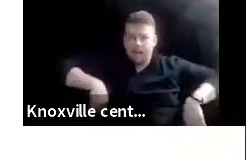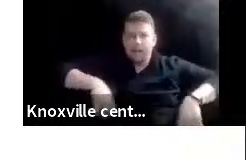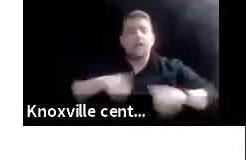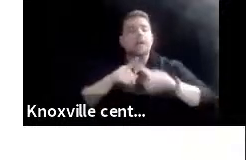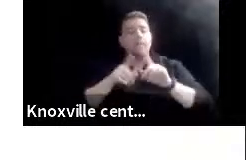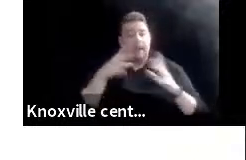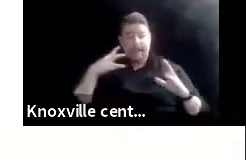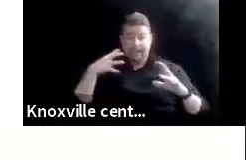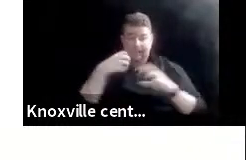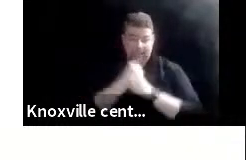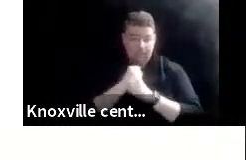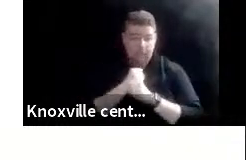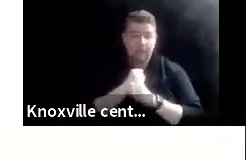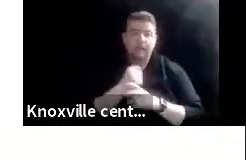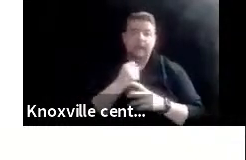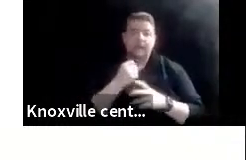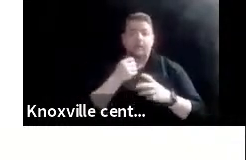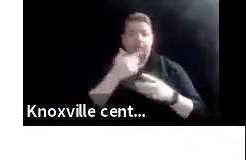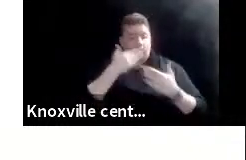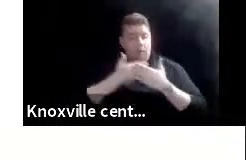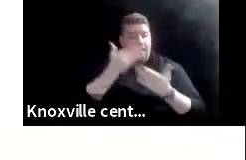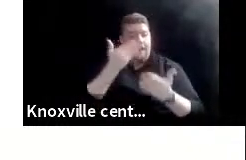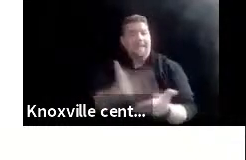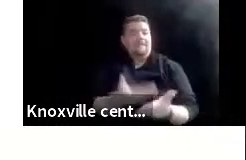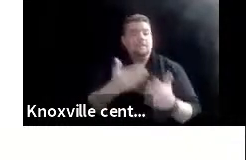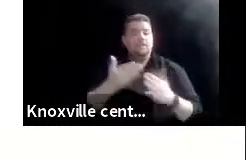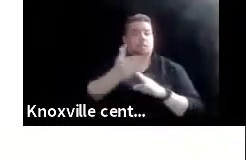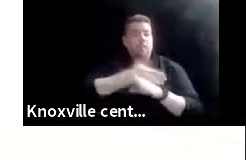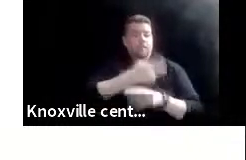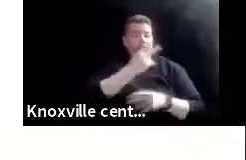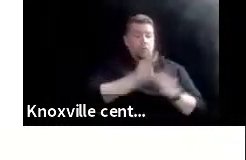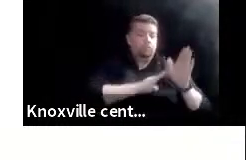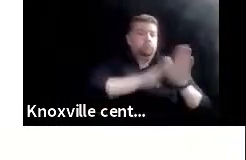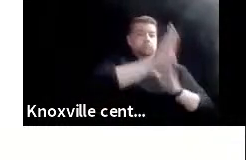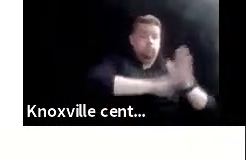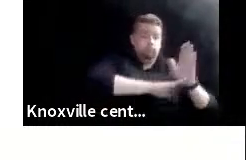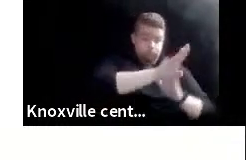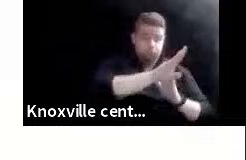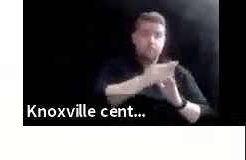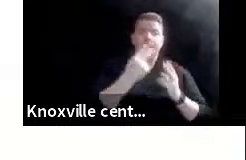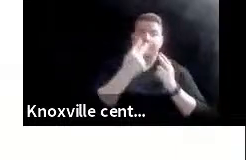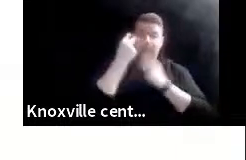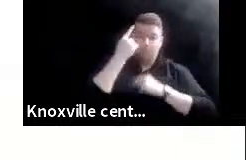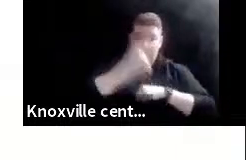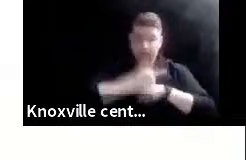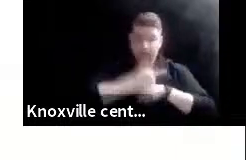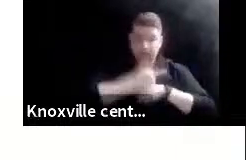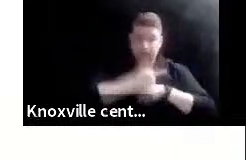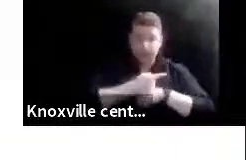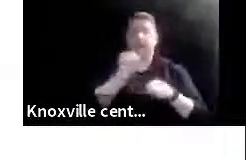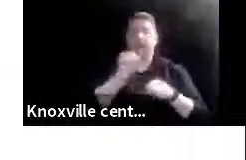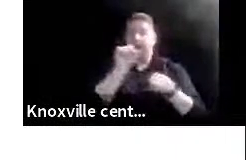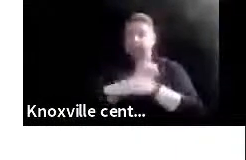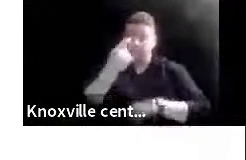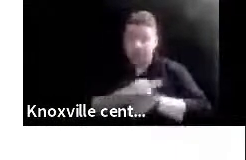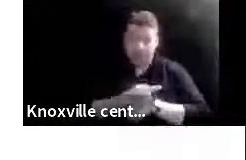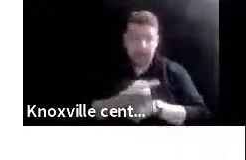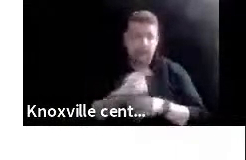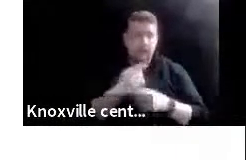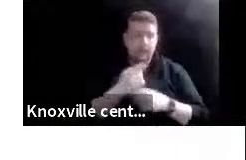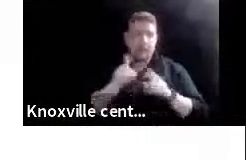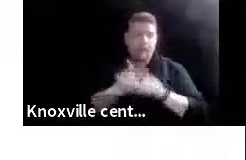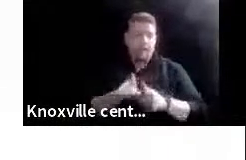summary, we do have good evidence that the previous 2 surges were triggered by Memorial Day and Independence